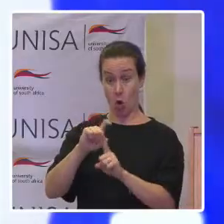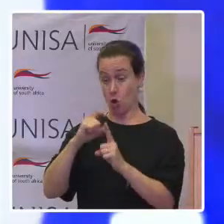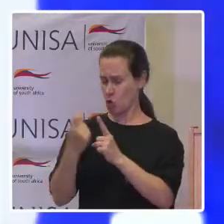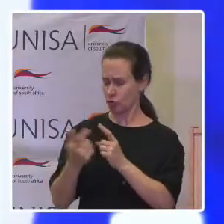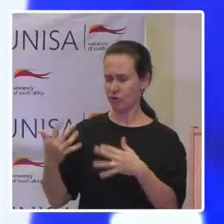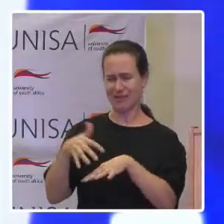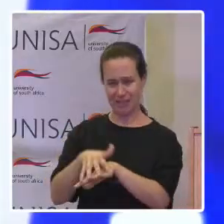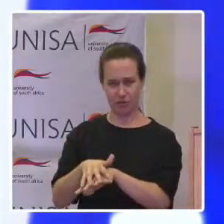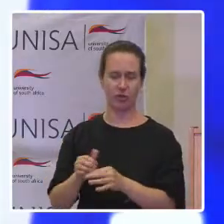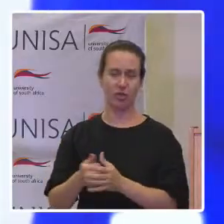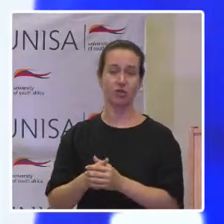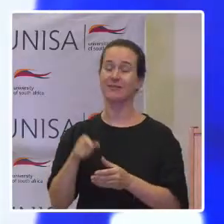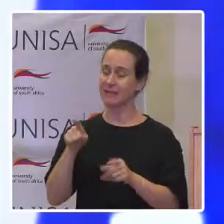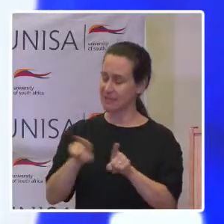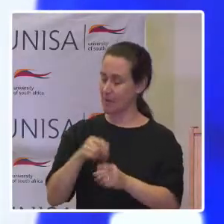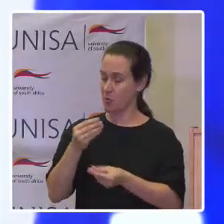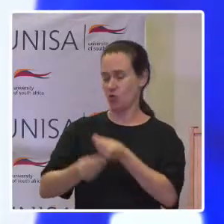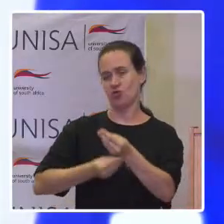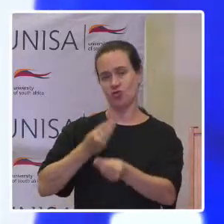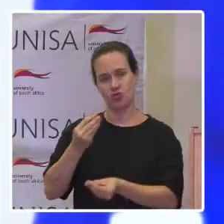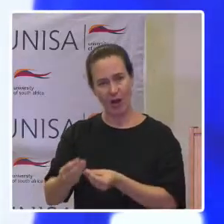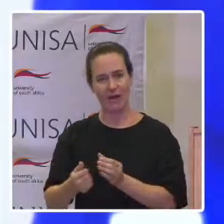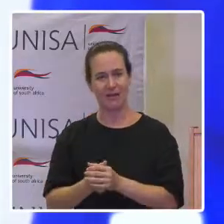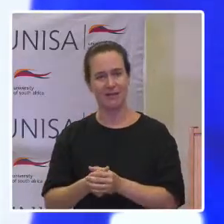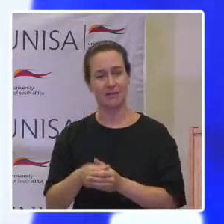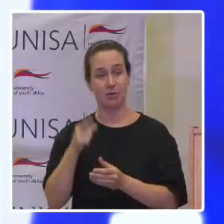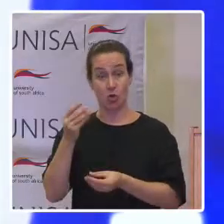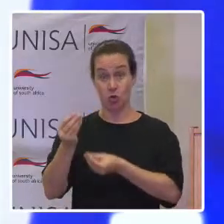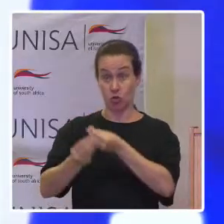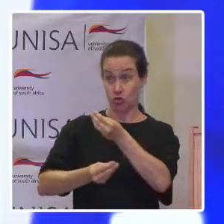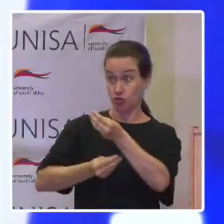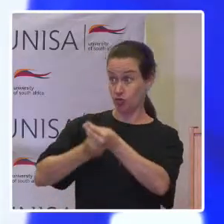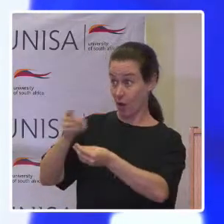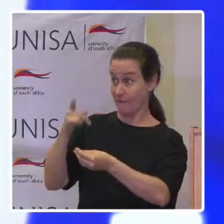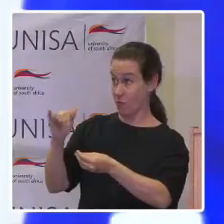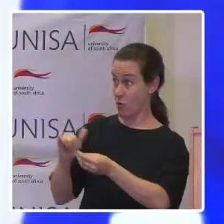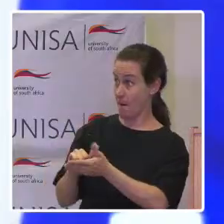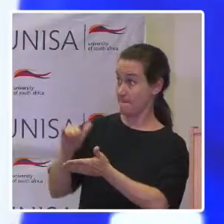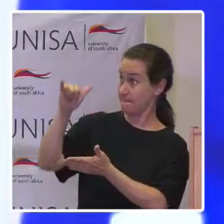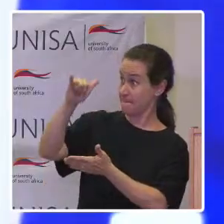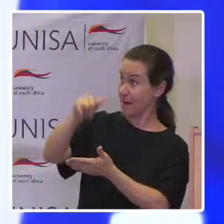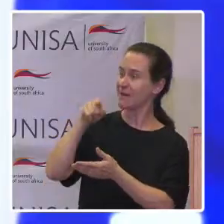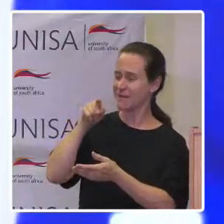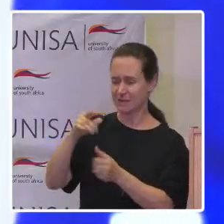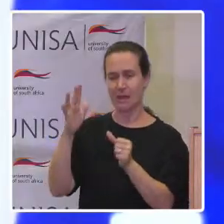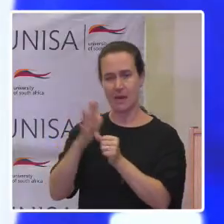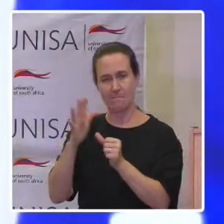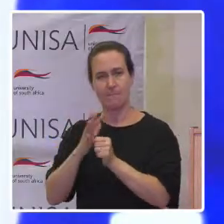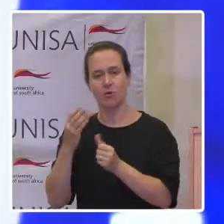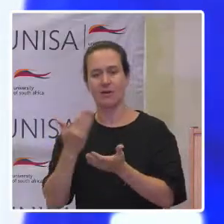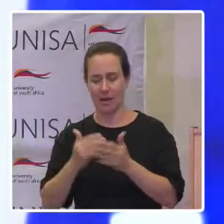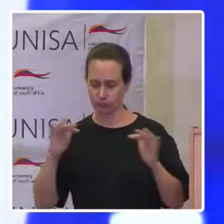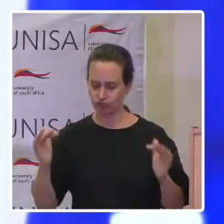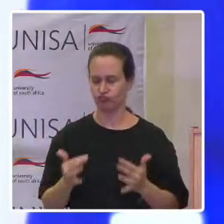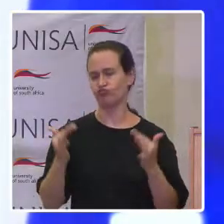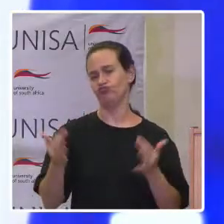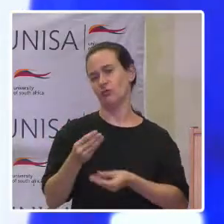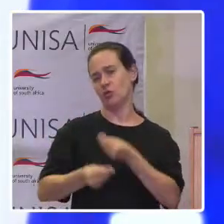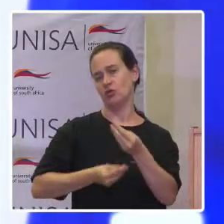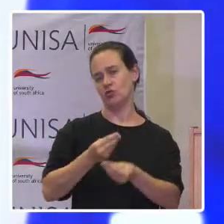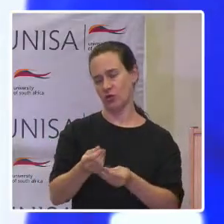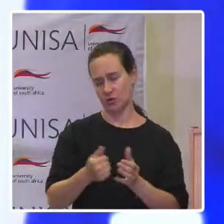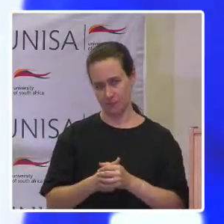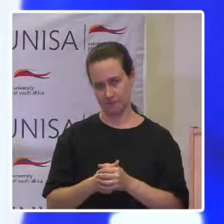trade. Trade, filling planes in the belly of the aircraft, is necessary to bolster trade. So yeah, for